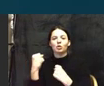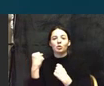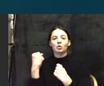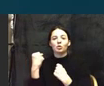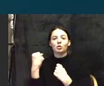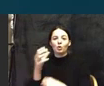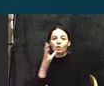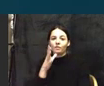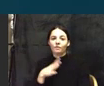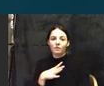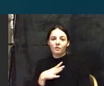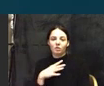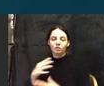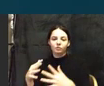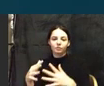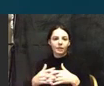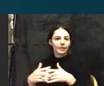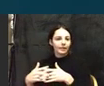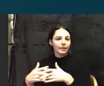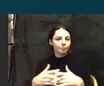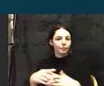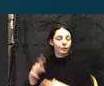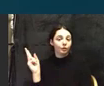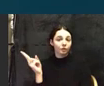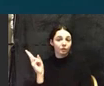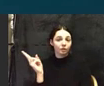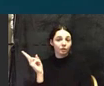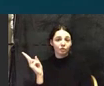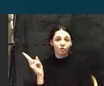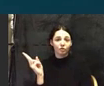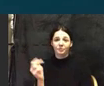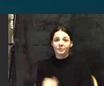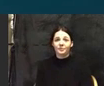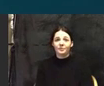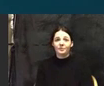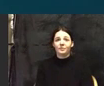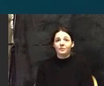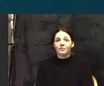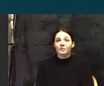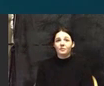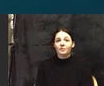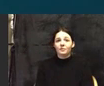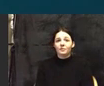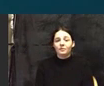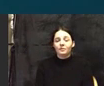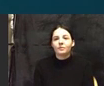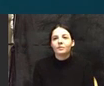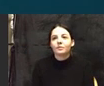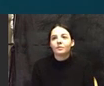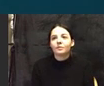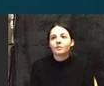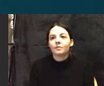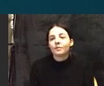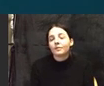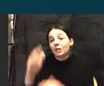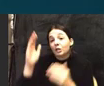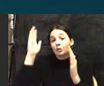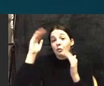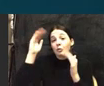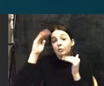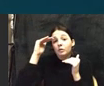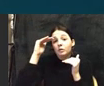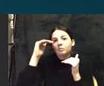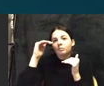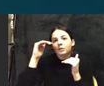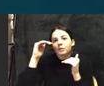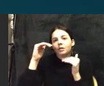American history. And, you know, hopefully they'll also make a middle grade series for her second book, which was about strong females